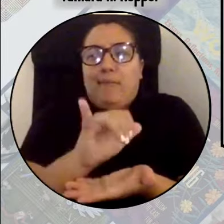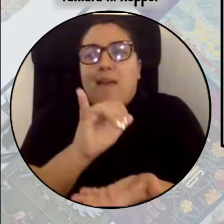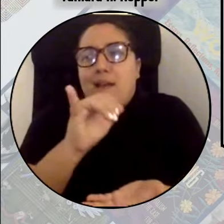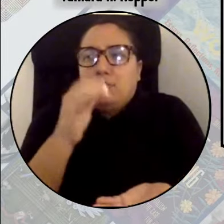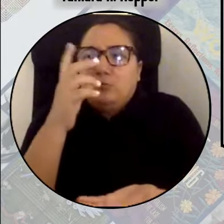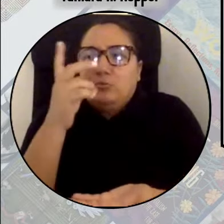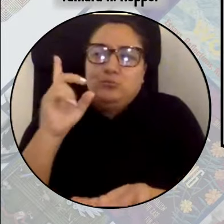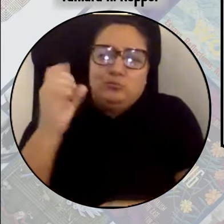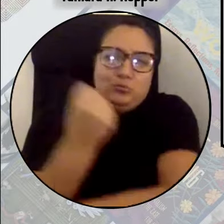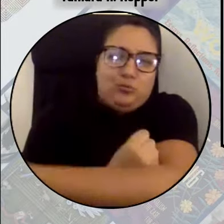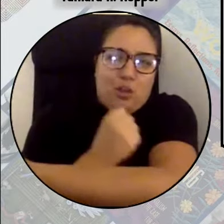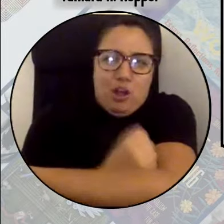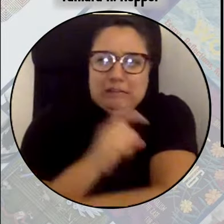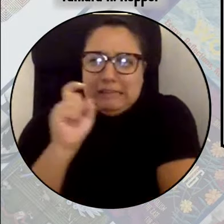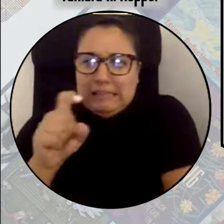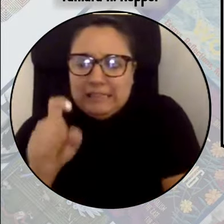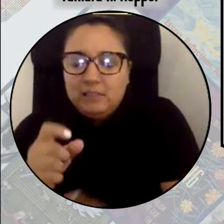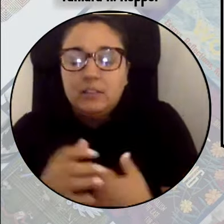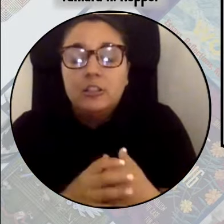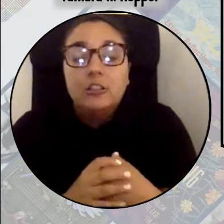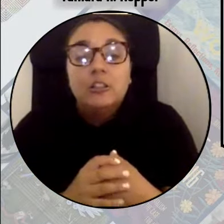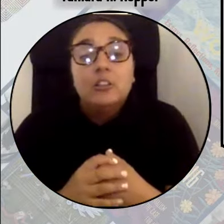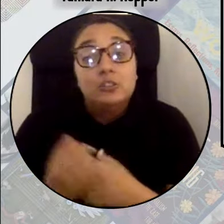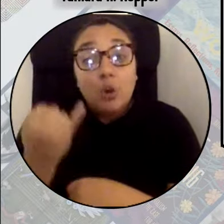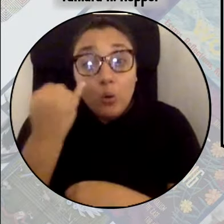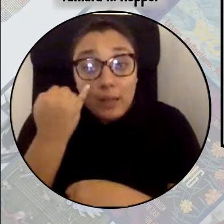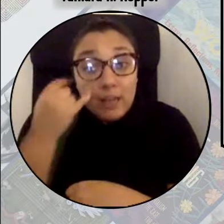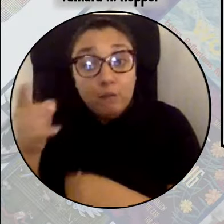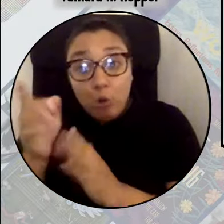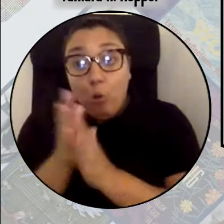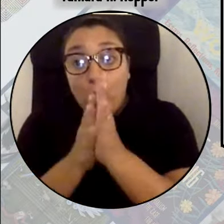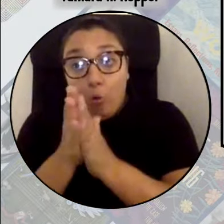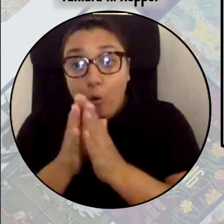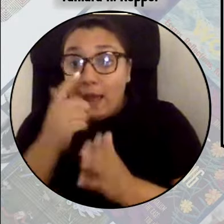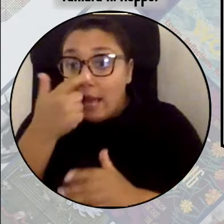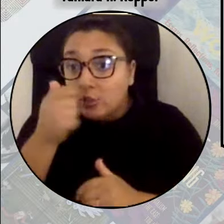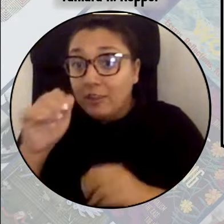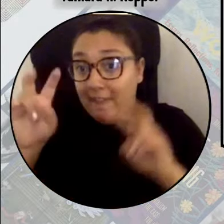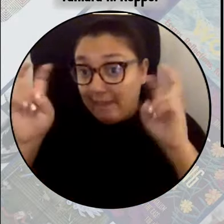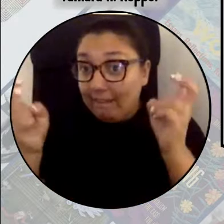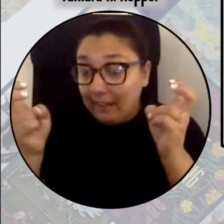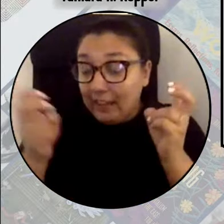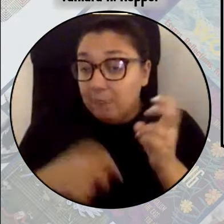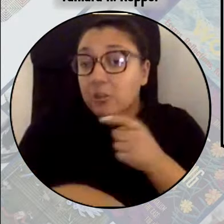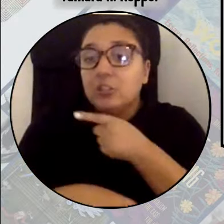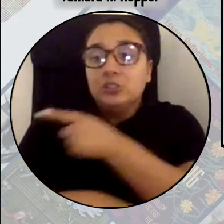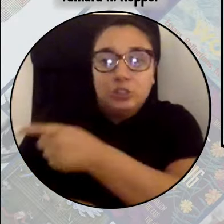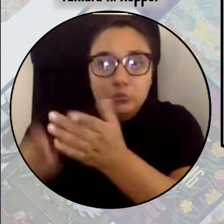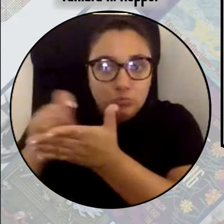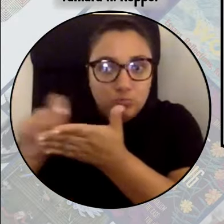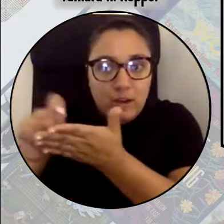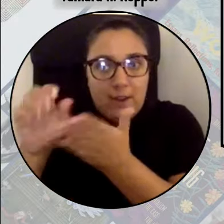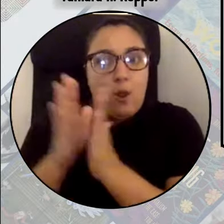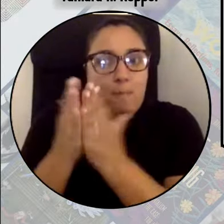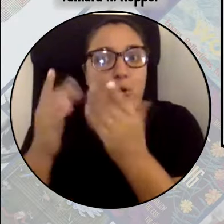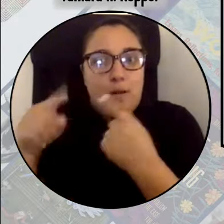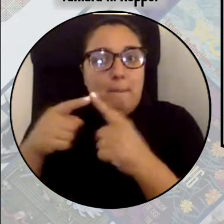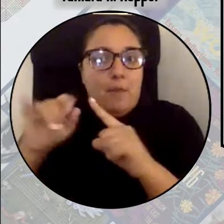Time Sports, for anyone who's interested in kind of some of these themes, and she is working on a book about it, right?